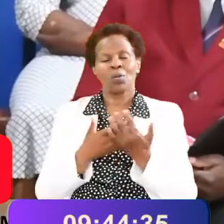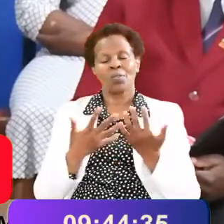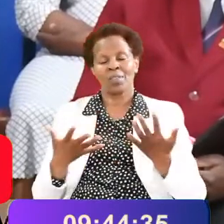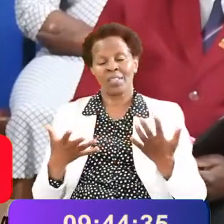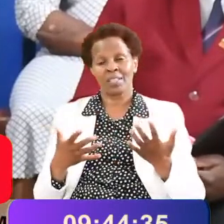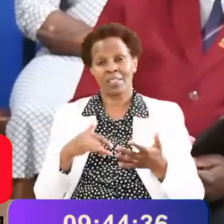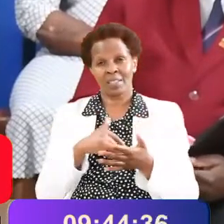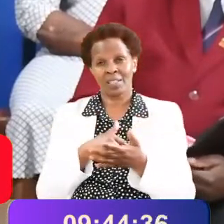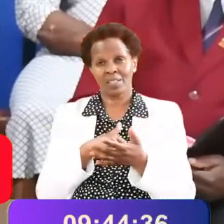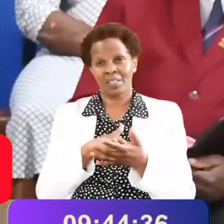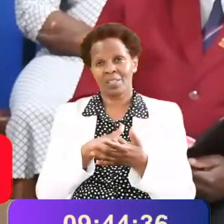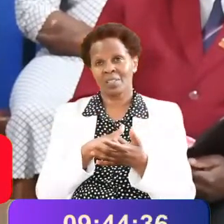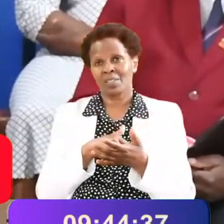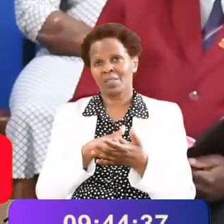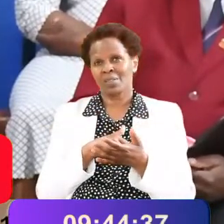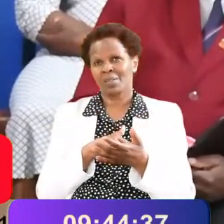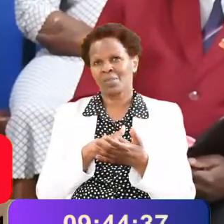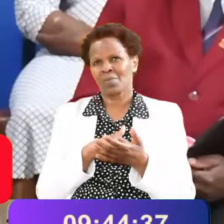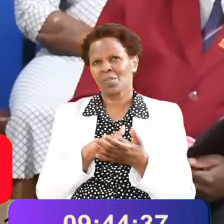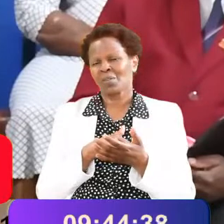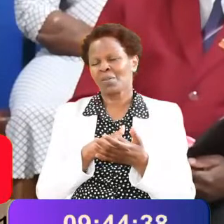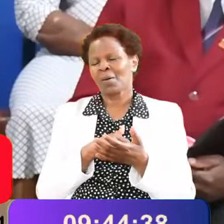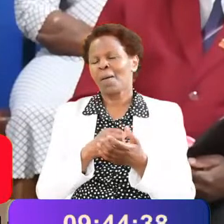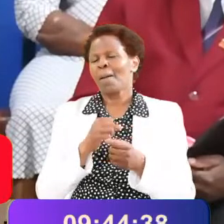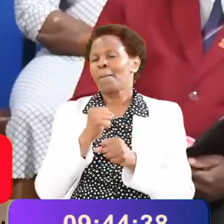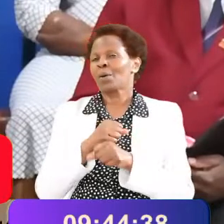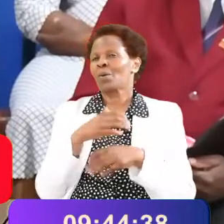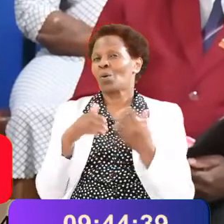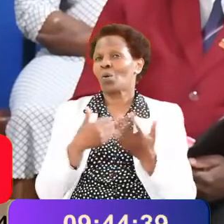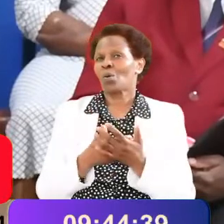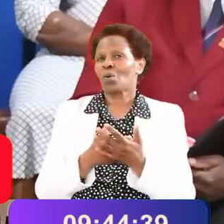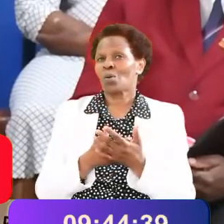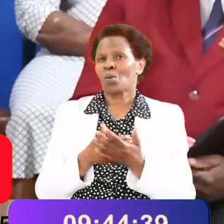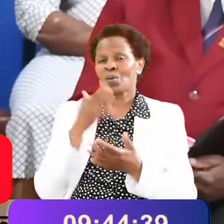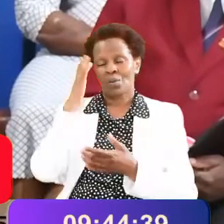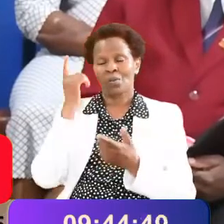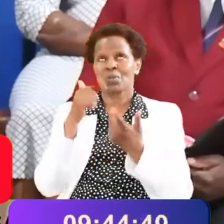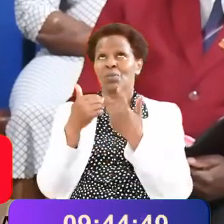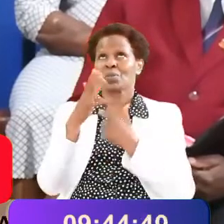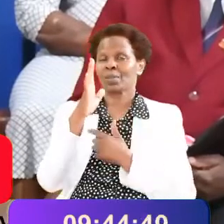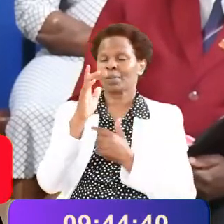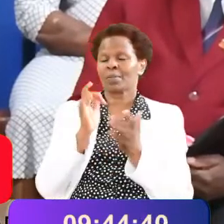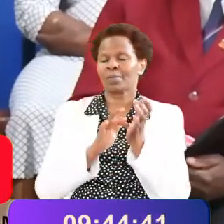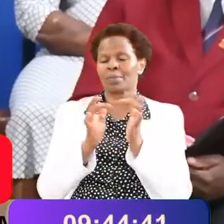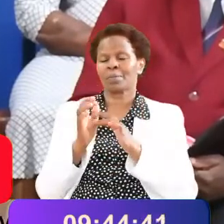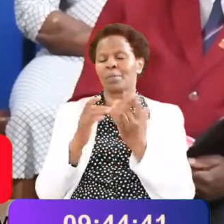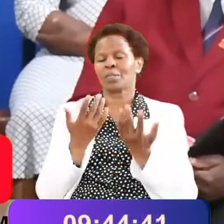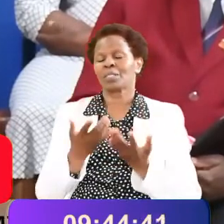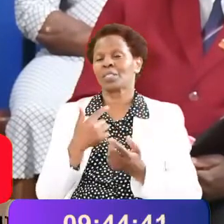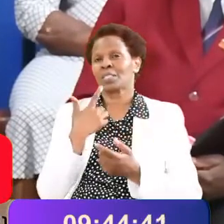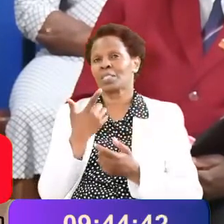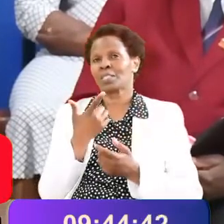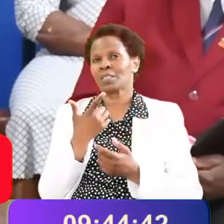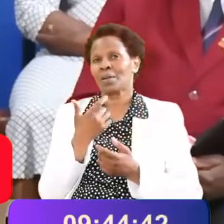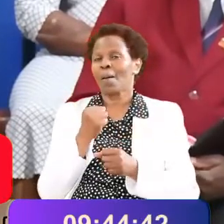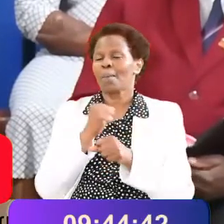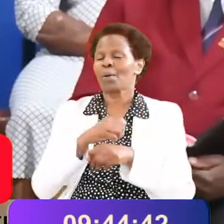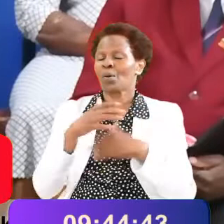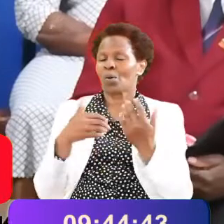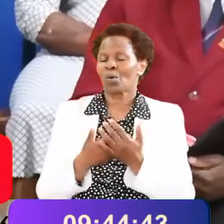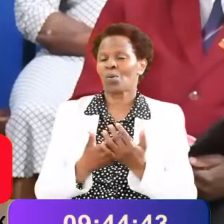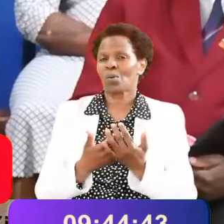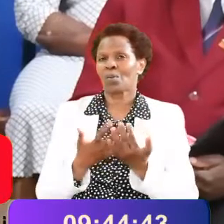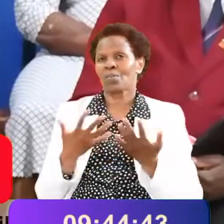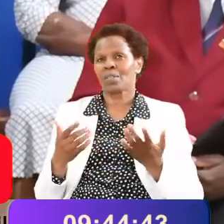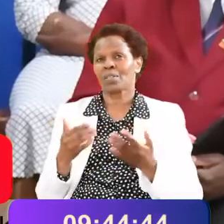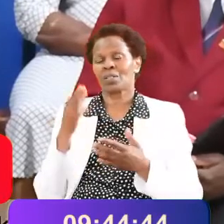lack peace, have you made it known to God? Because the Bible says, make your request known to God. So if